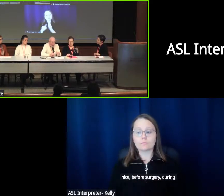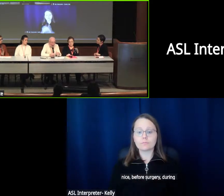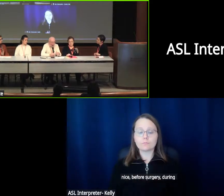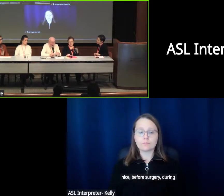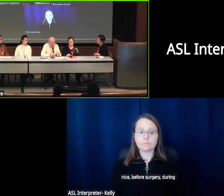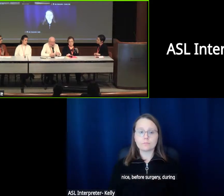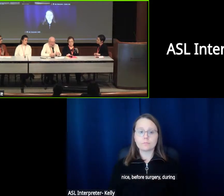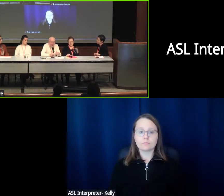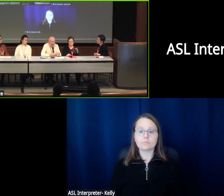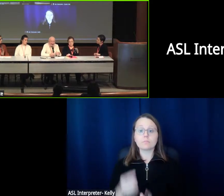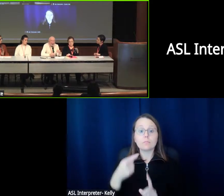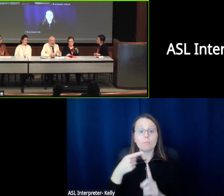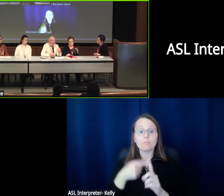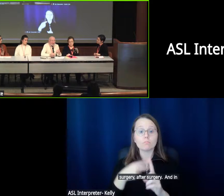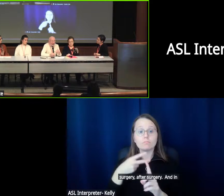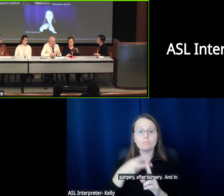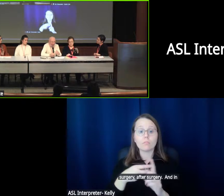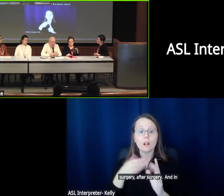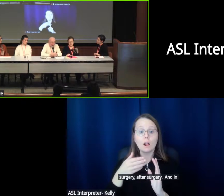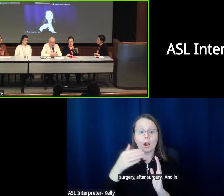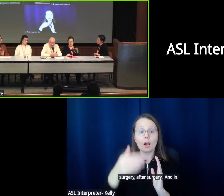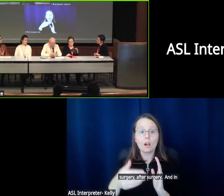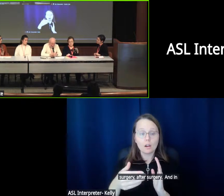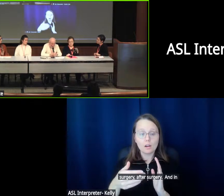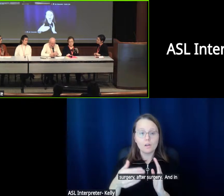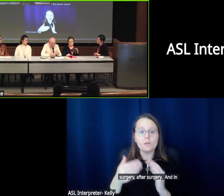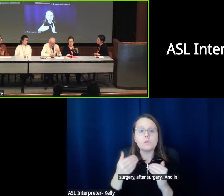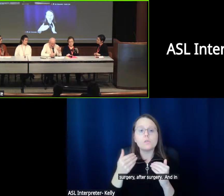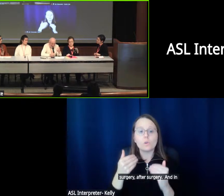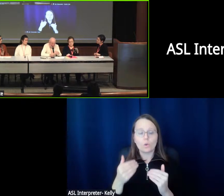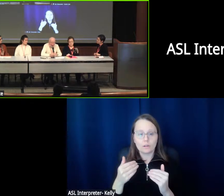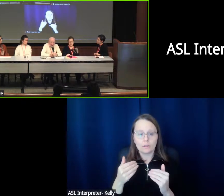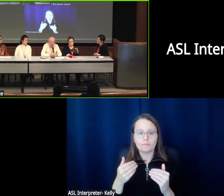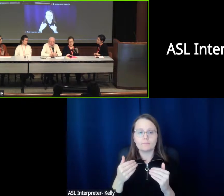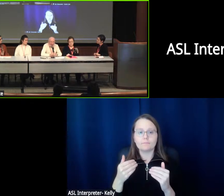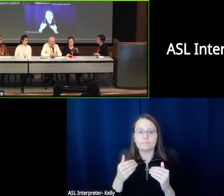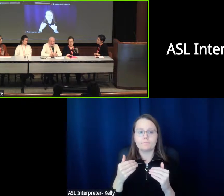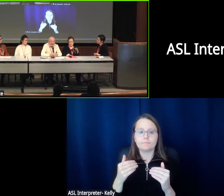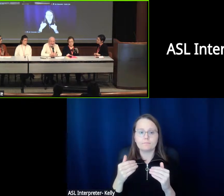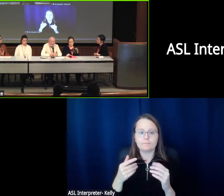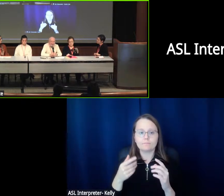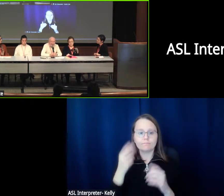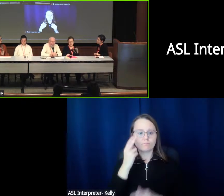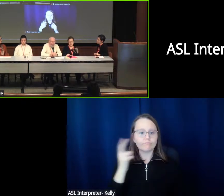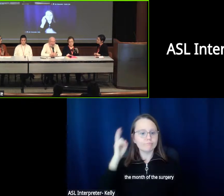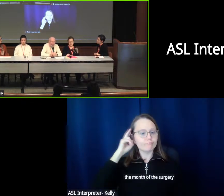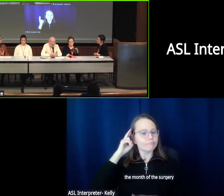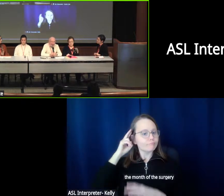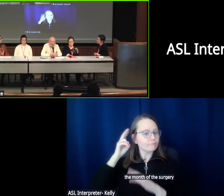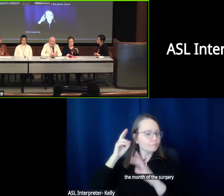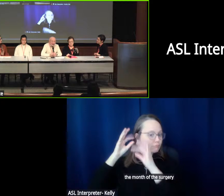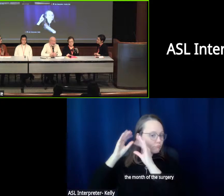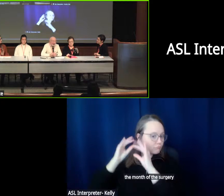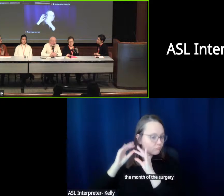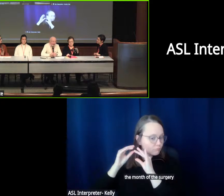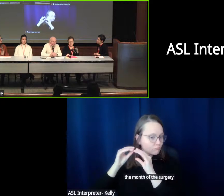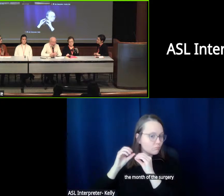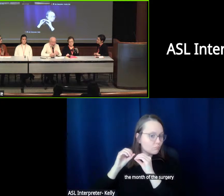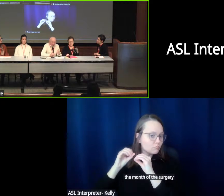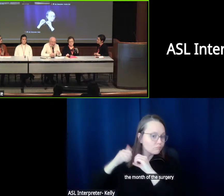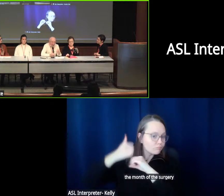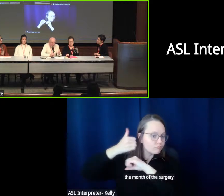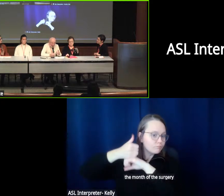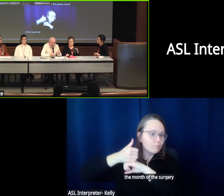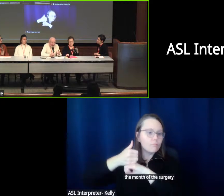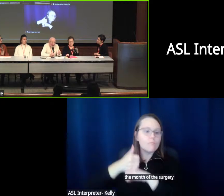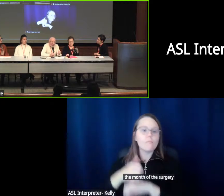after surgery, he activated this cochlear implant. And in the beginning, in